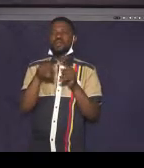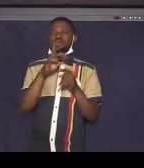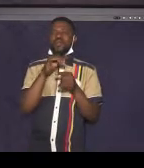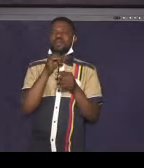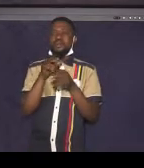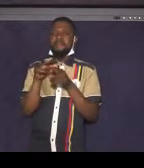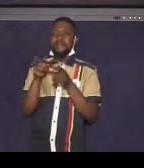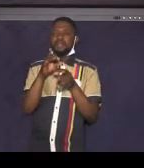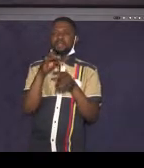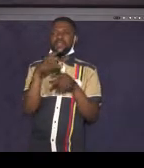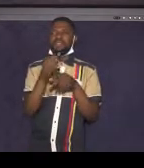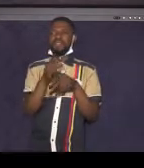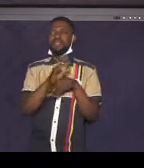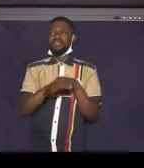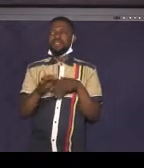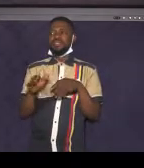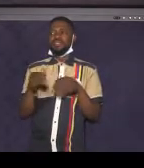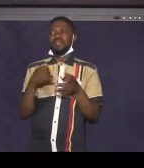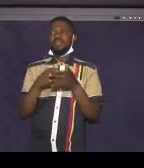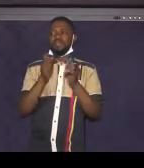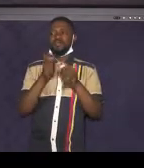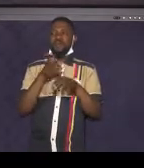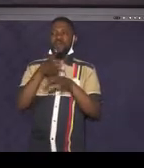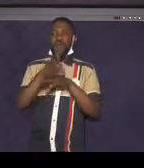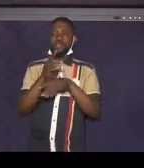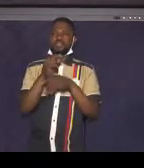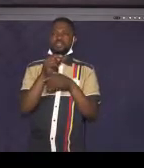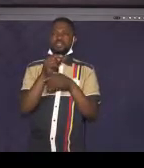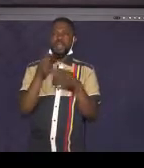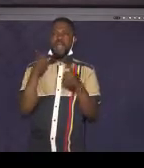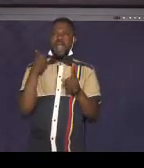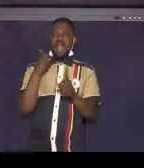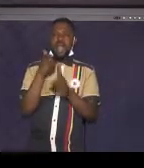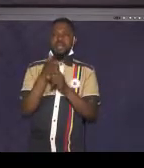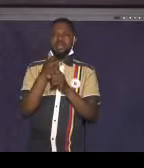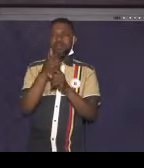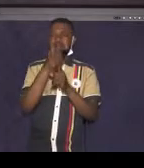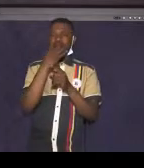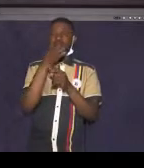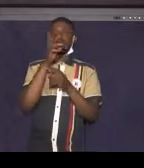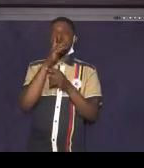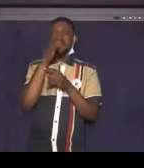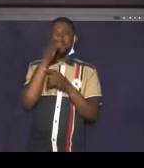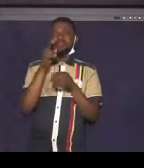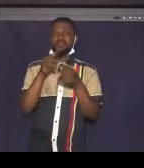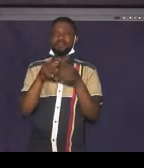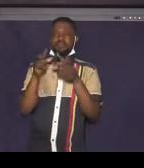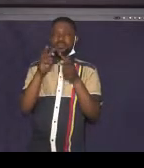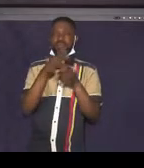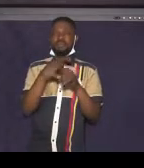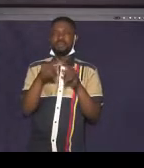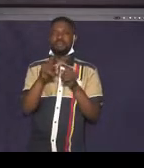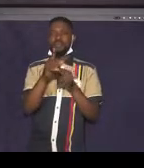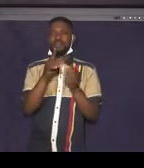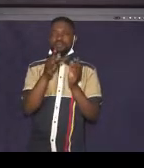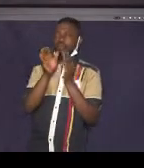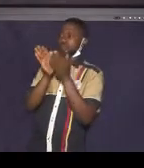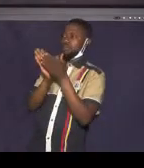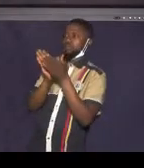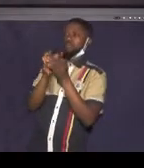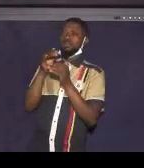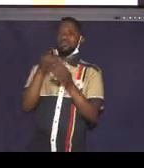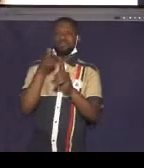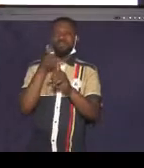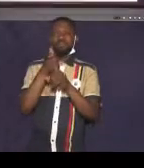monitoring the children at the pool, it could cause accident because you are there to monitor them and you are doing another thing, accident